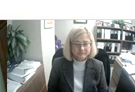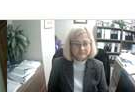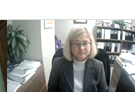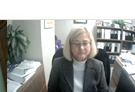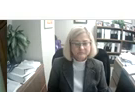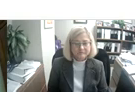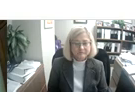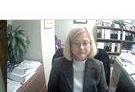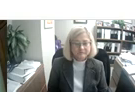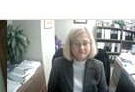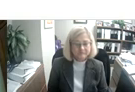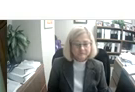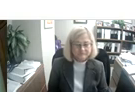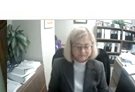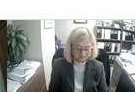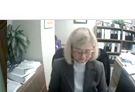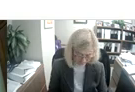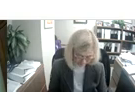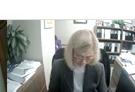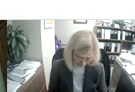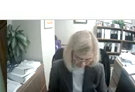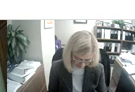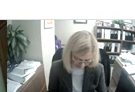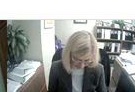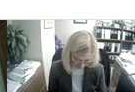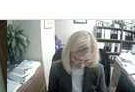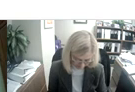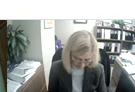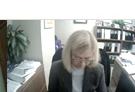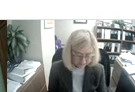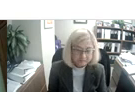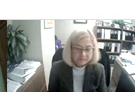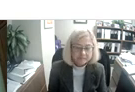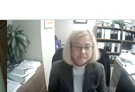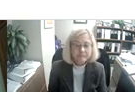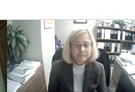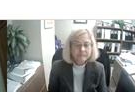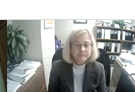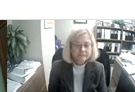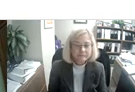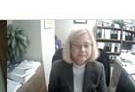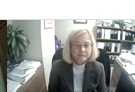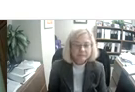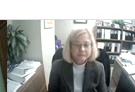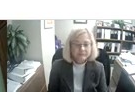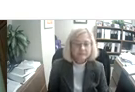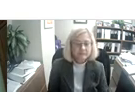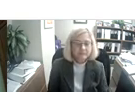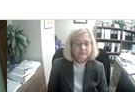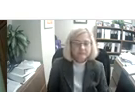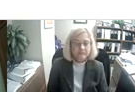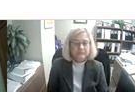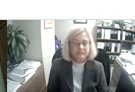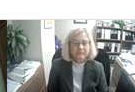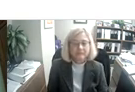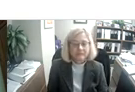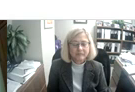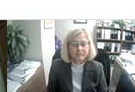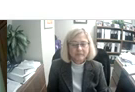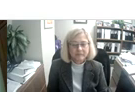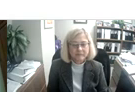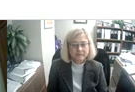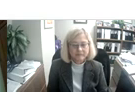garages for potential multifamily buildings of 3 and 4 here up against 66